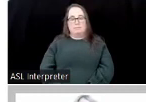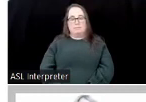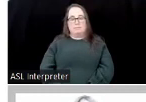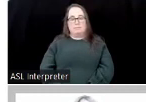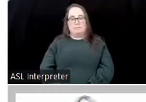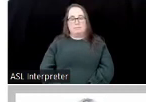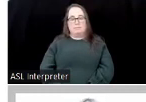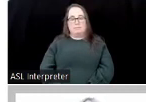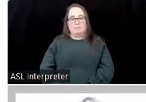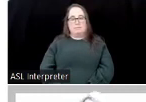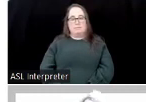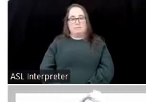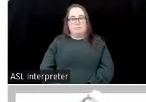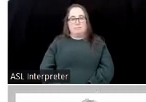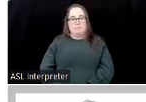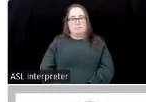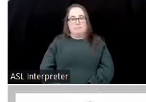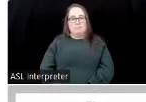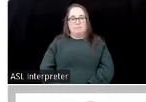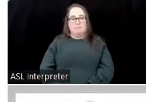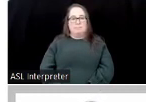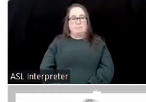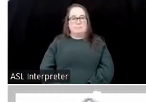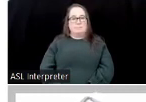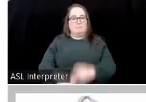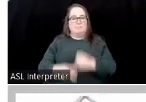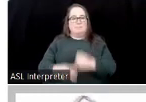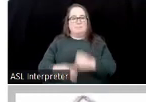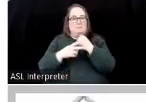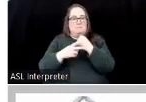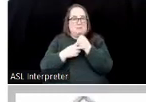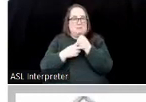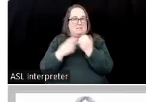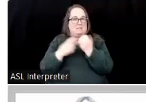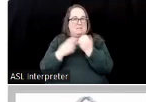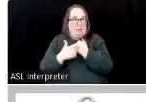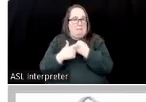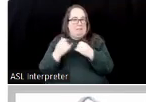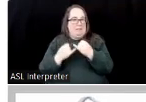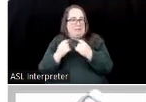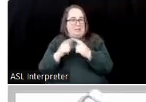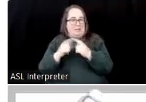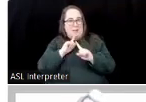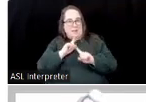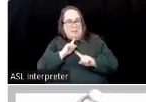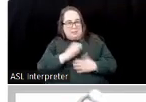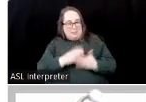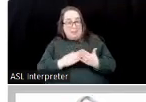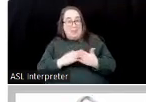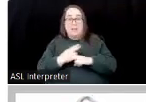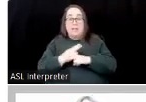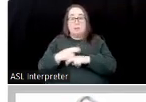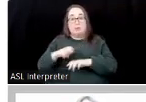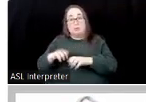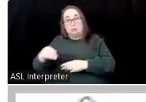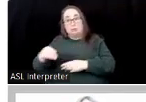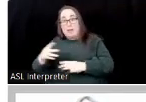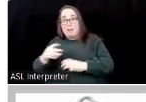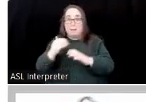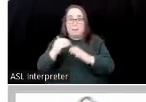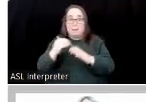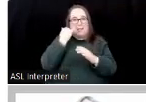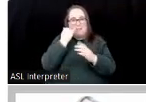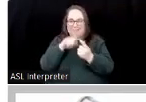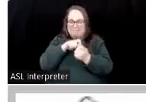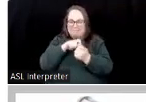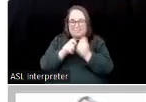hsrc@acl.hhs.gov. We reserve time to address your questions later in the session. You can also use the chat or email if you have a technical